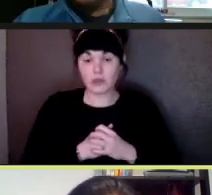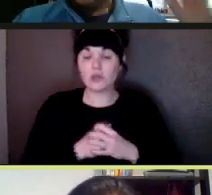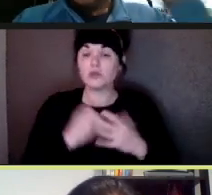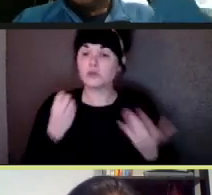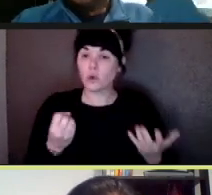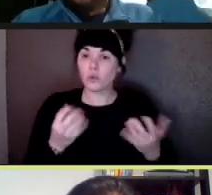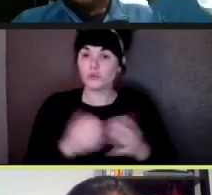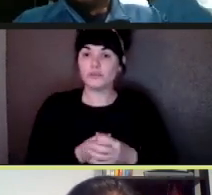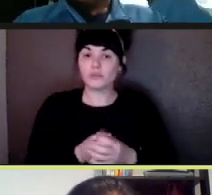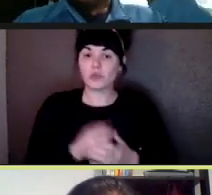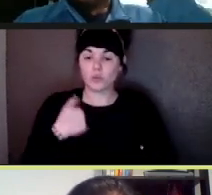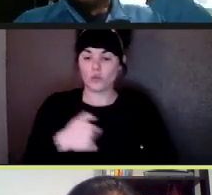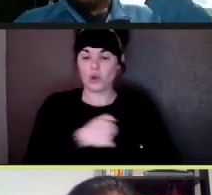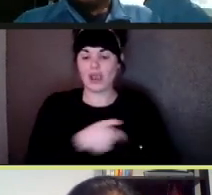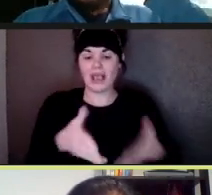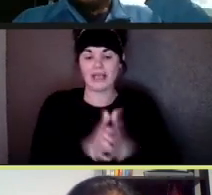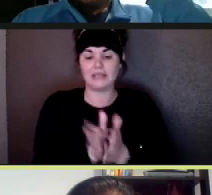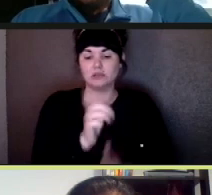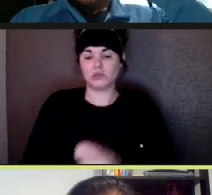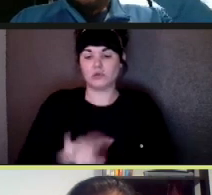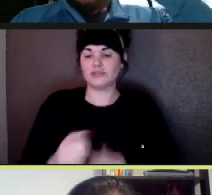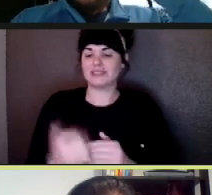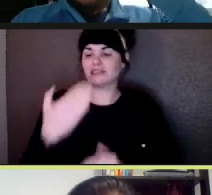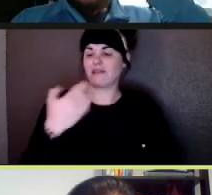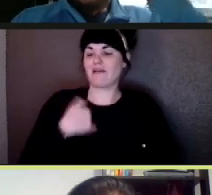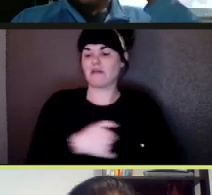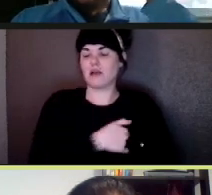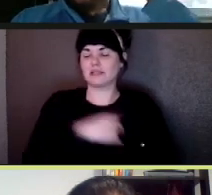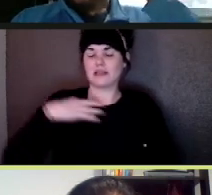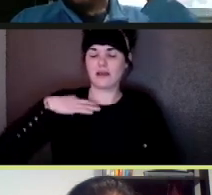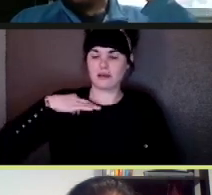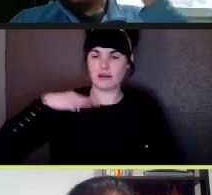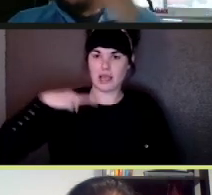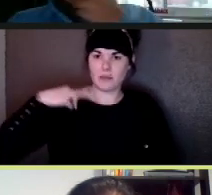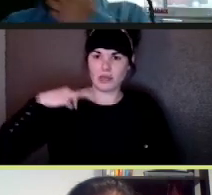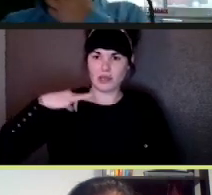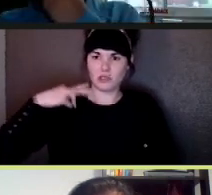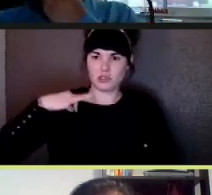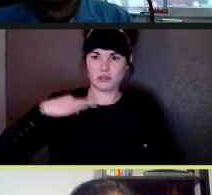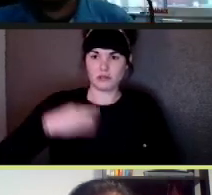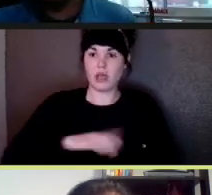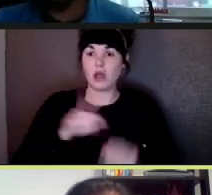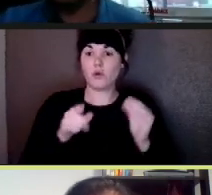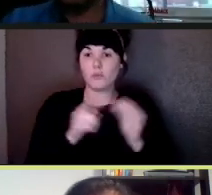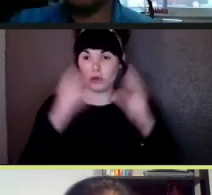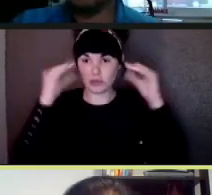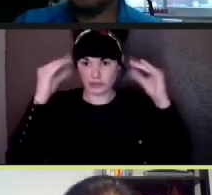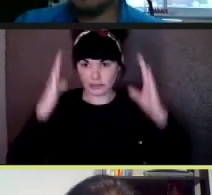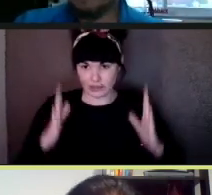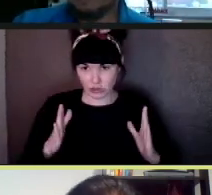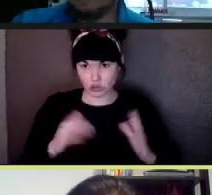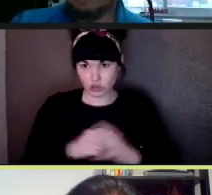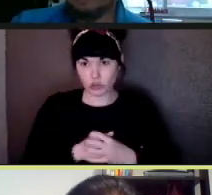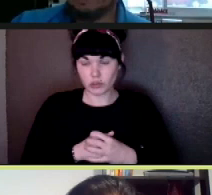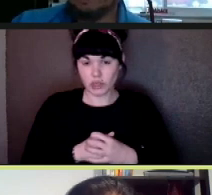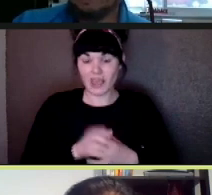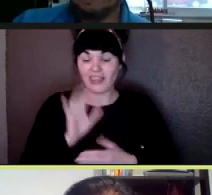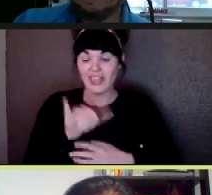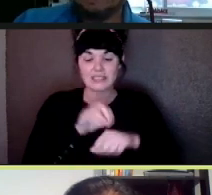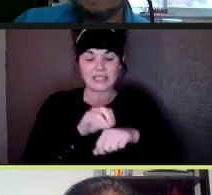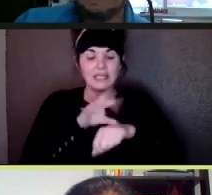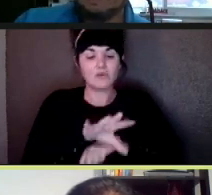nomination of a teacher, um, who's influenced your child's life, and we will be recognizing them at a future town hall.